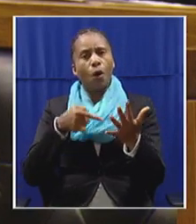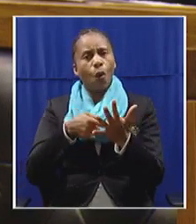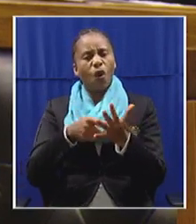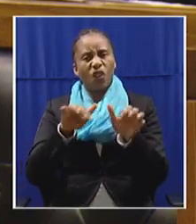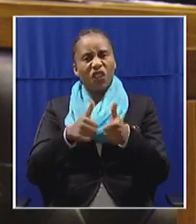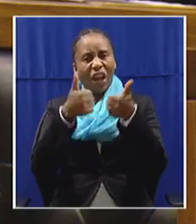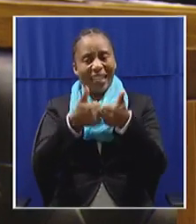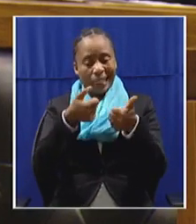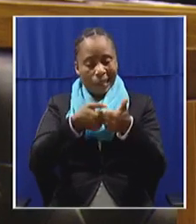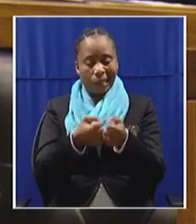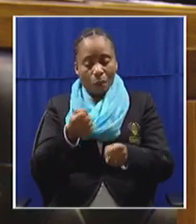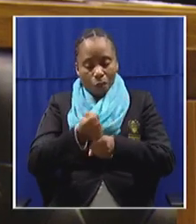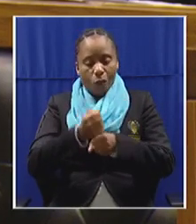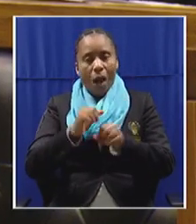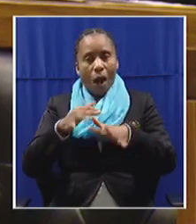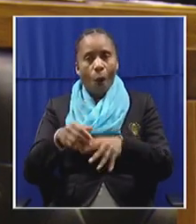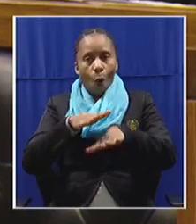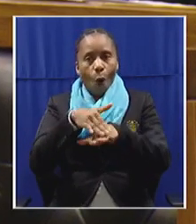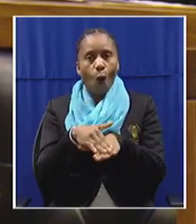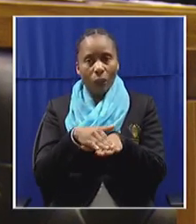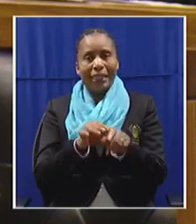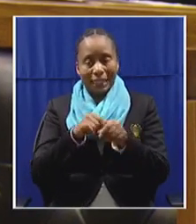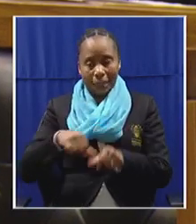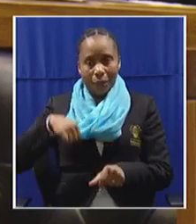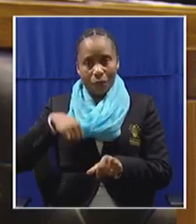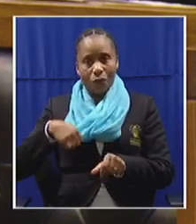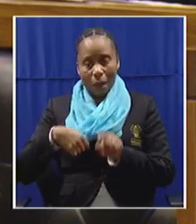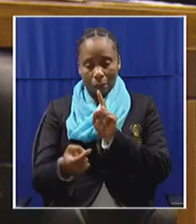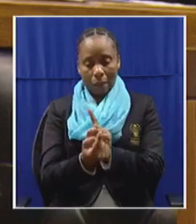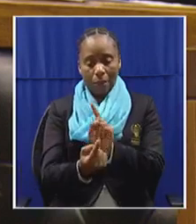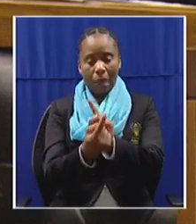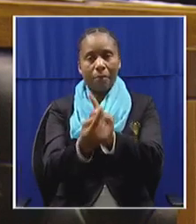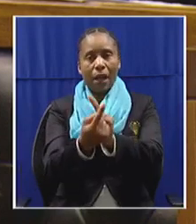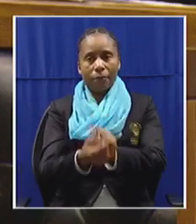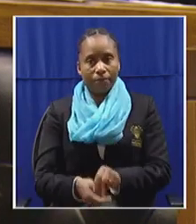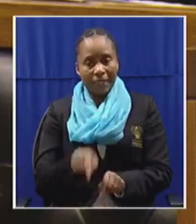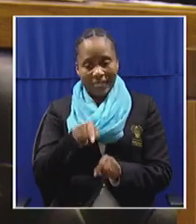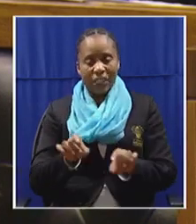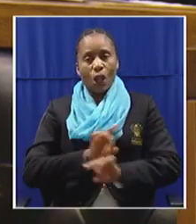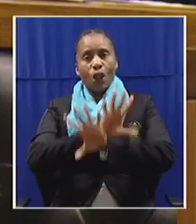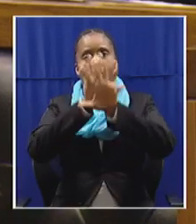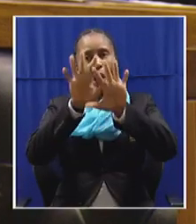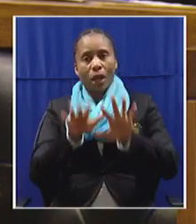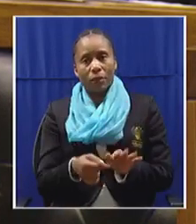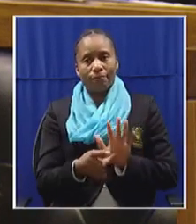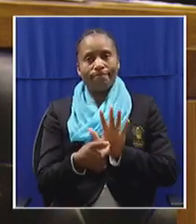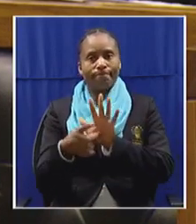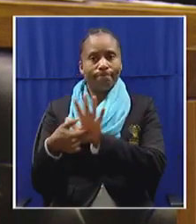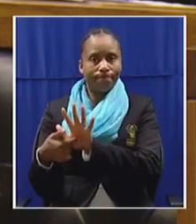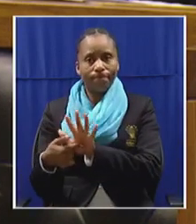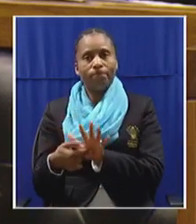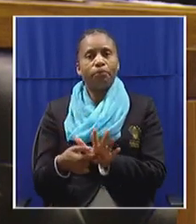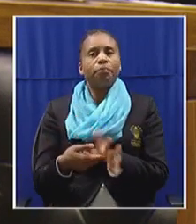challenges that are encountered by our municipalities. This will clearly outline